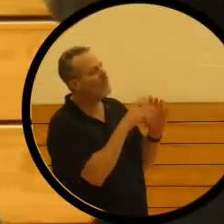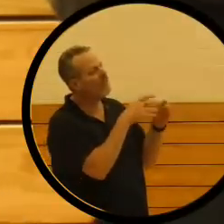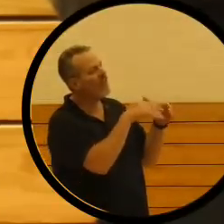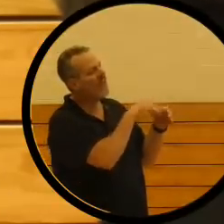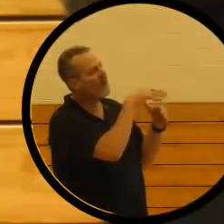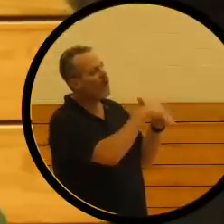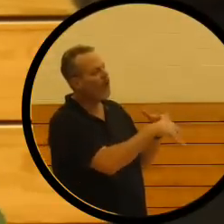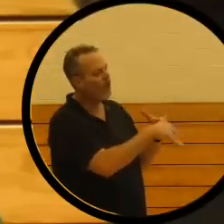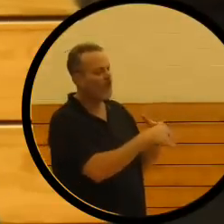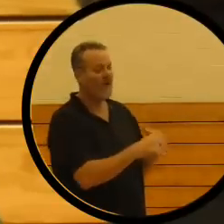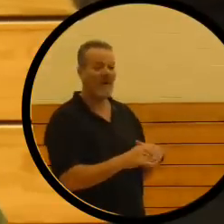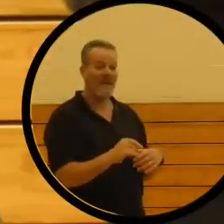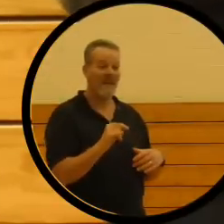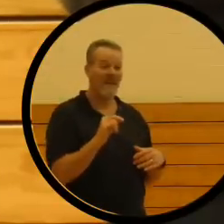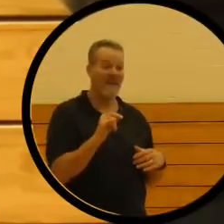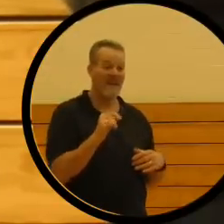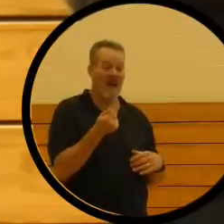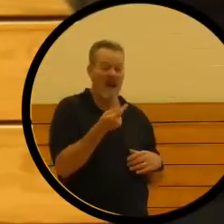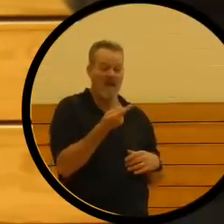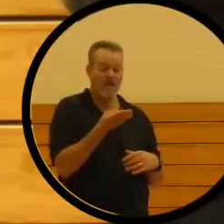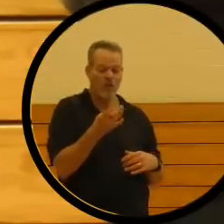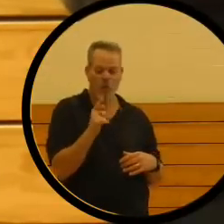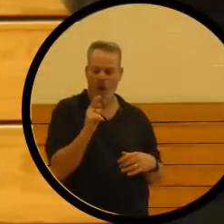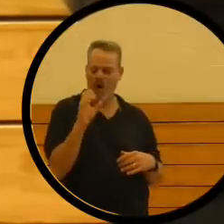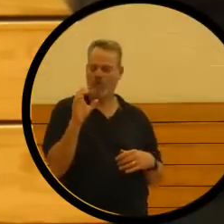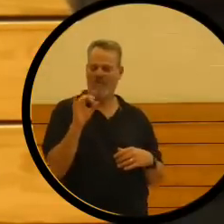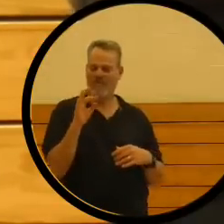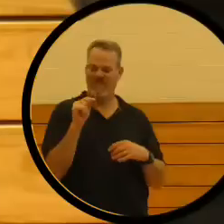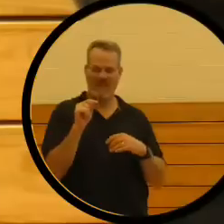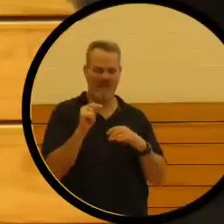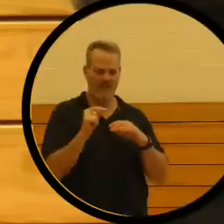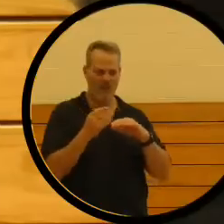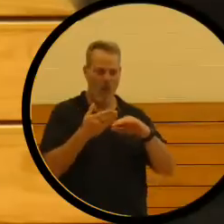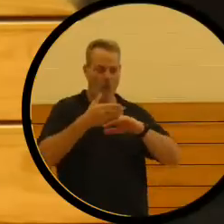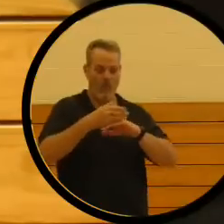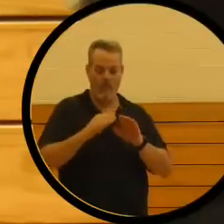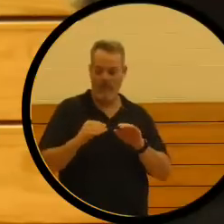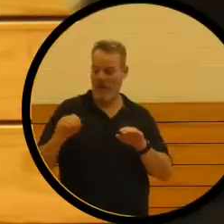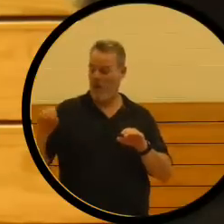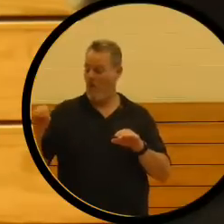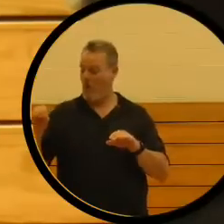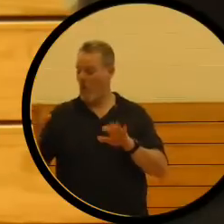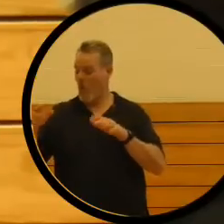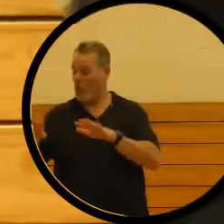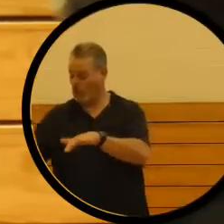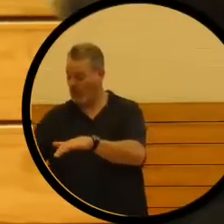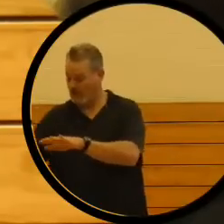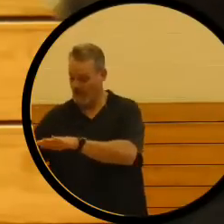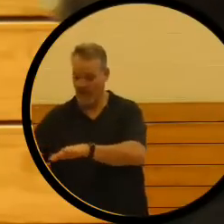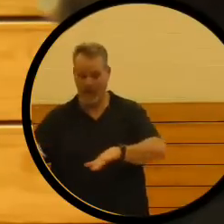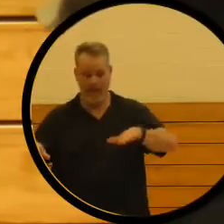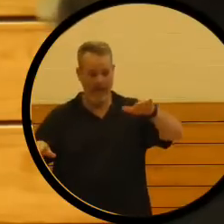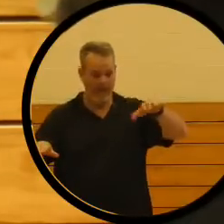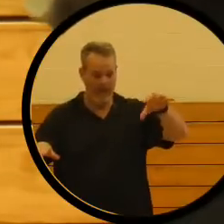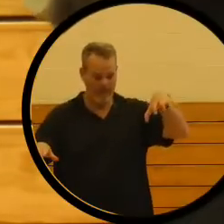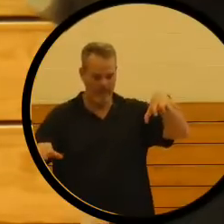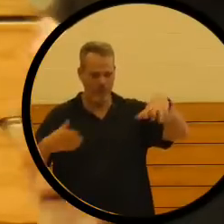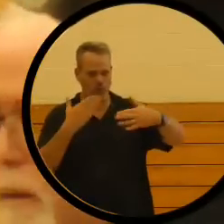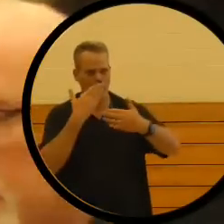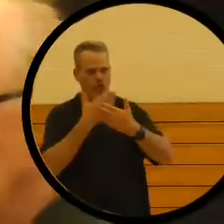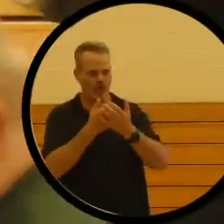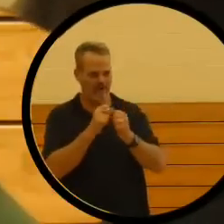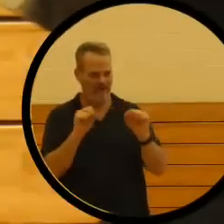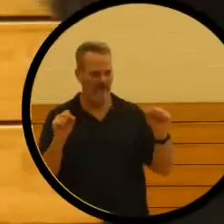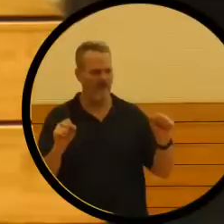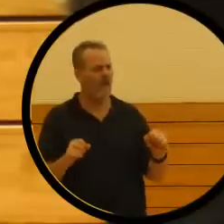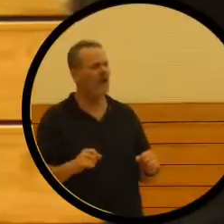But if you're 100 feet above the ocean, then you're pretty much safe from a tsunami. What about the volcano if